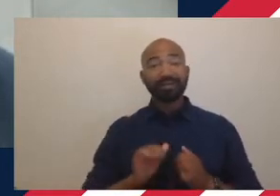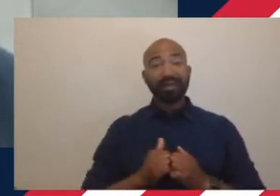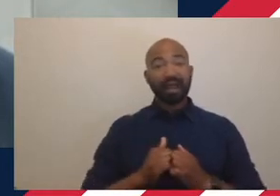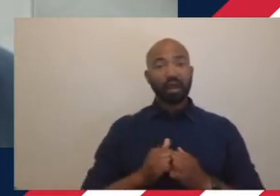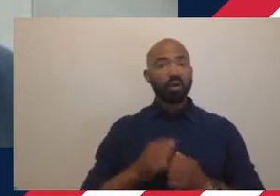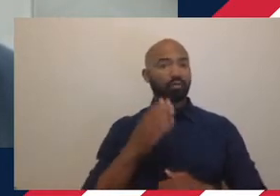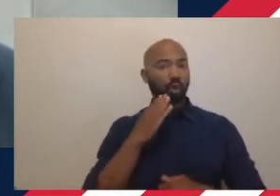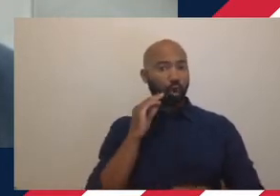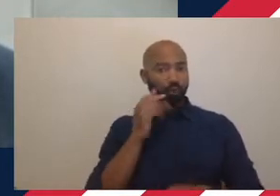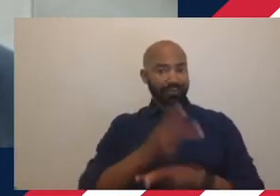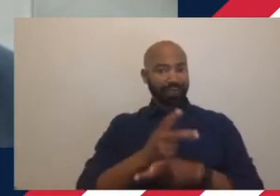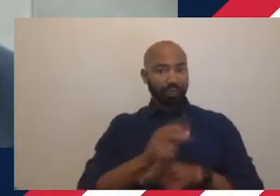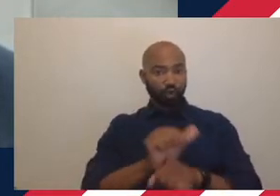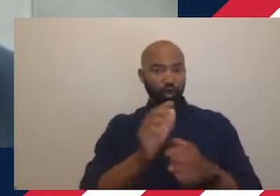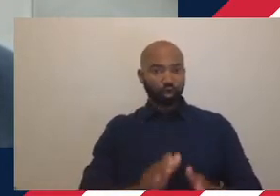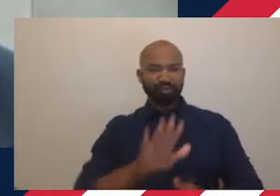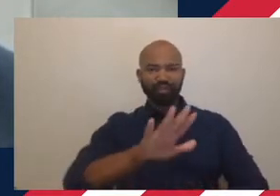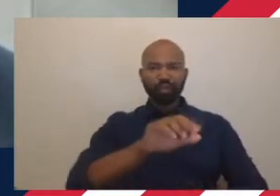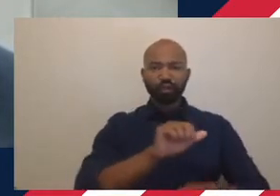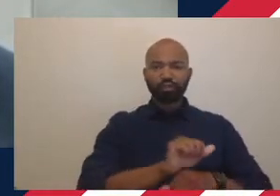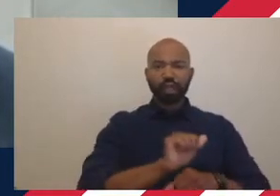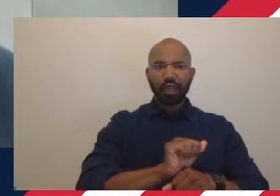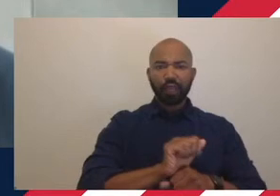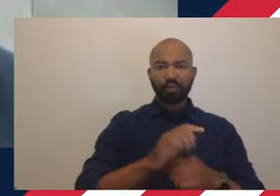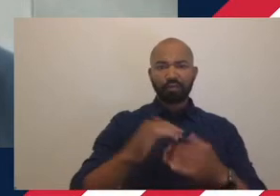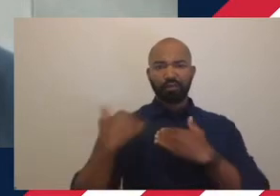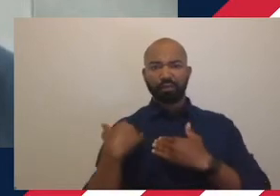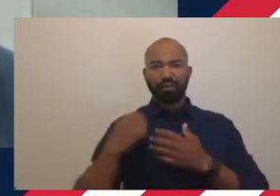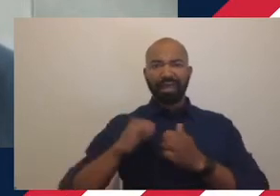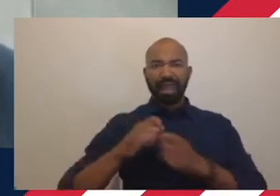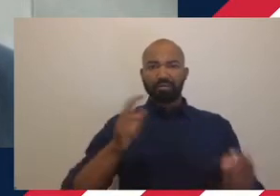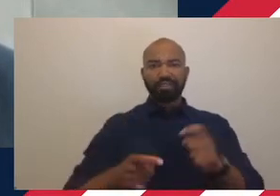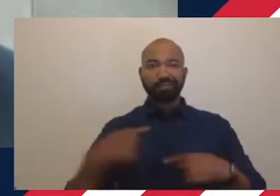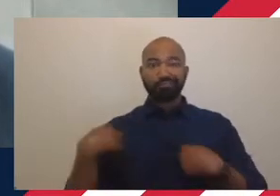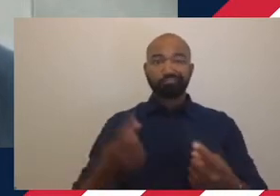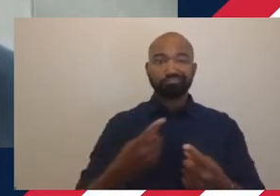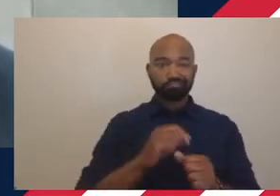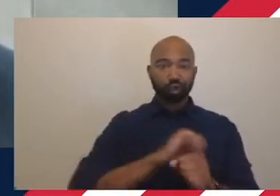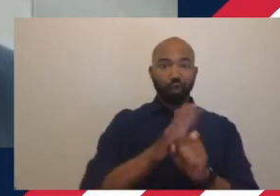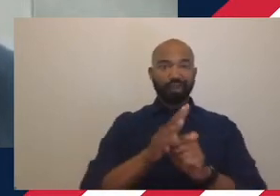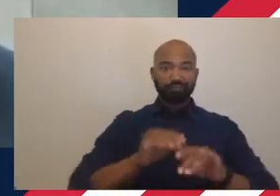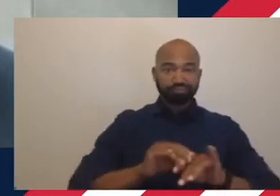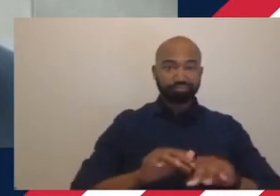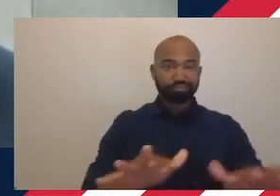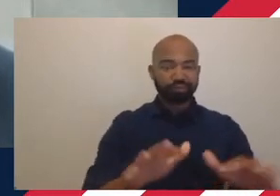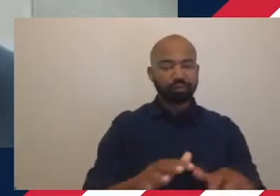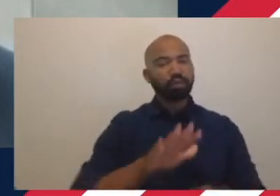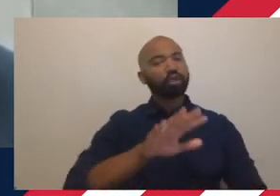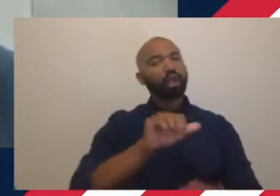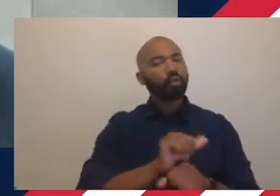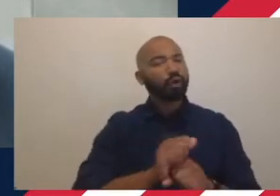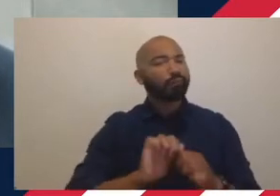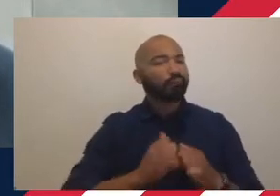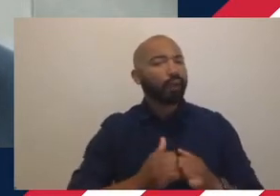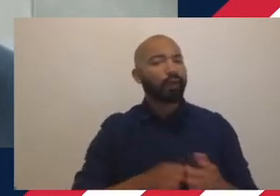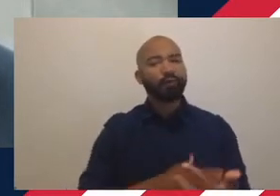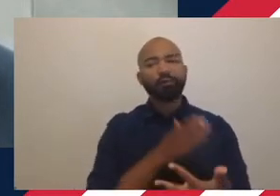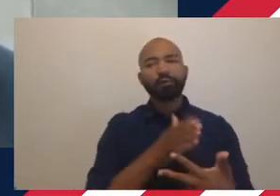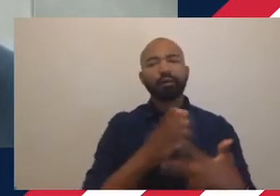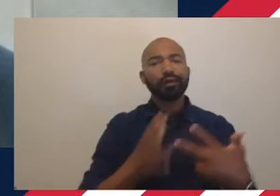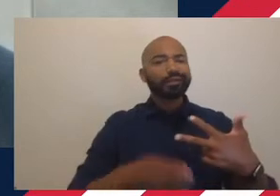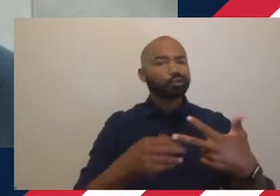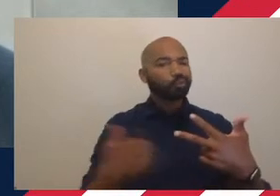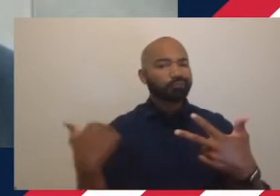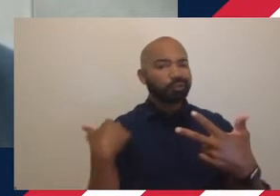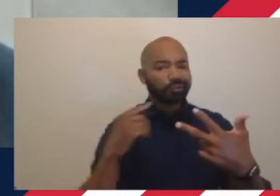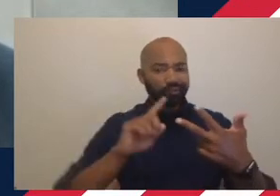has changed since during the pandemic in terms of how you do your work, the added responsibility, and what you're